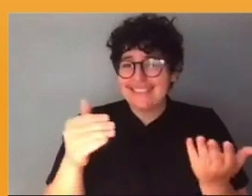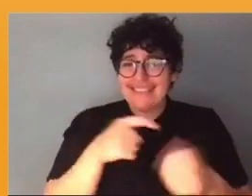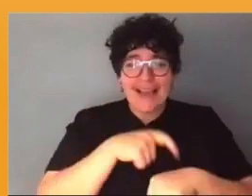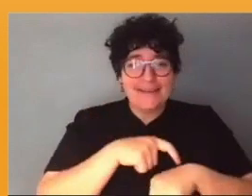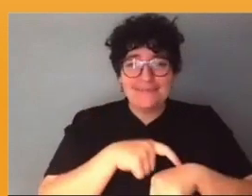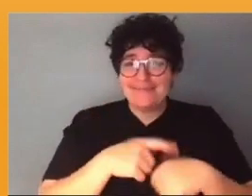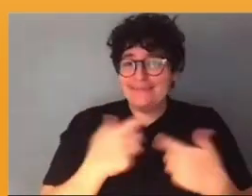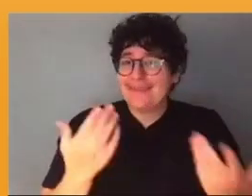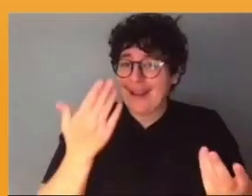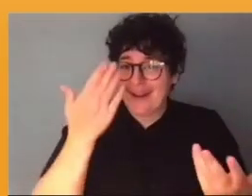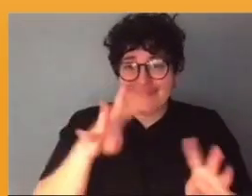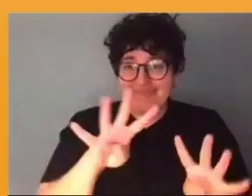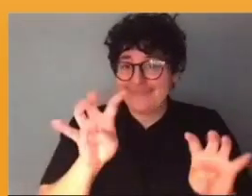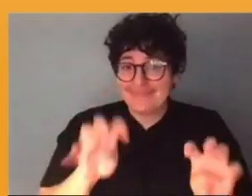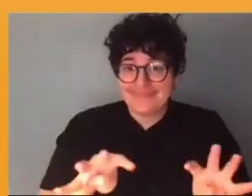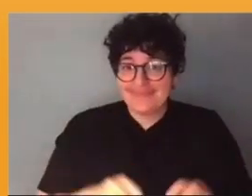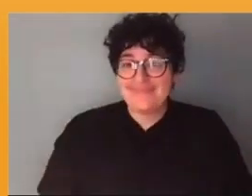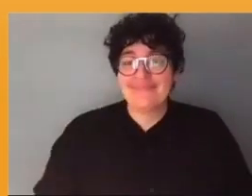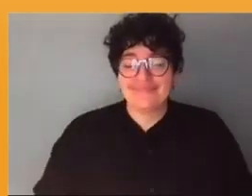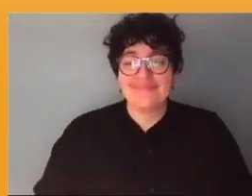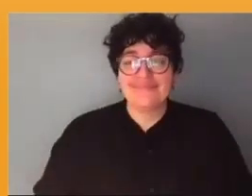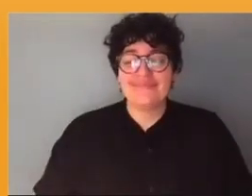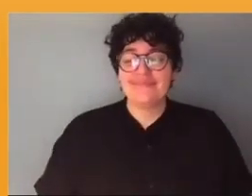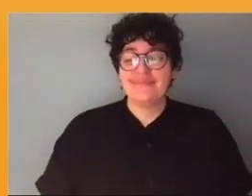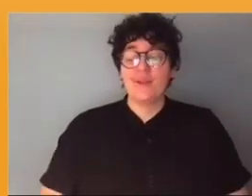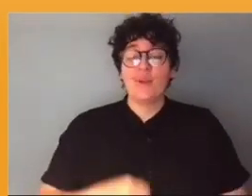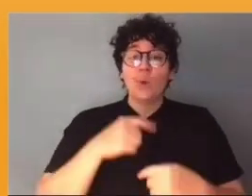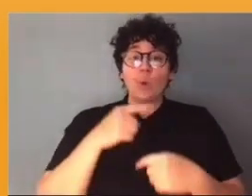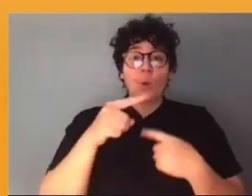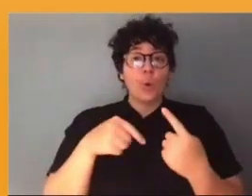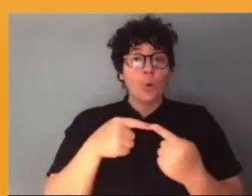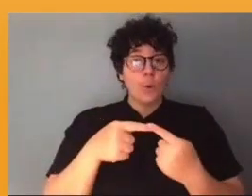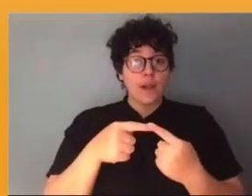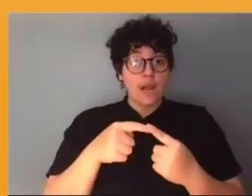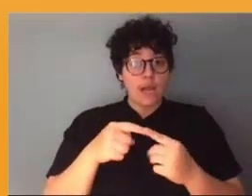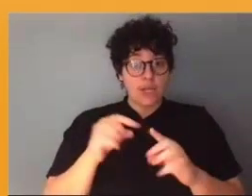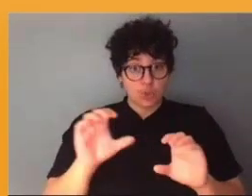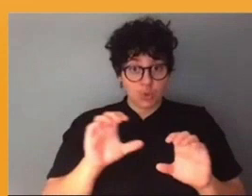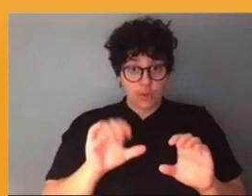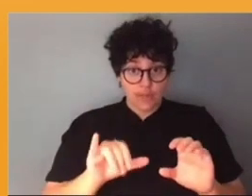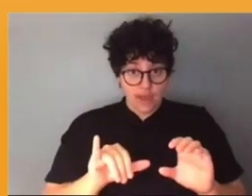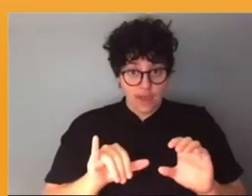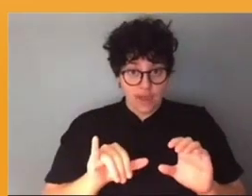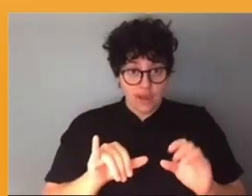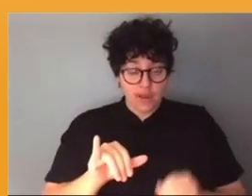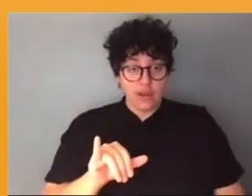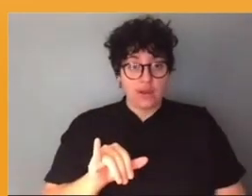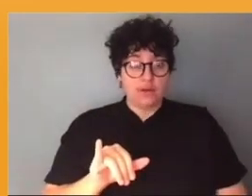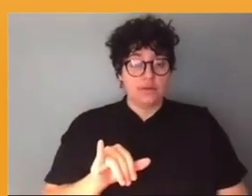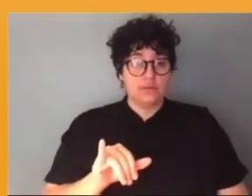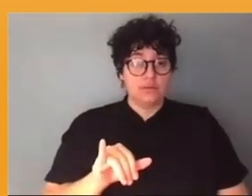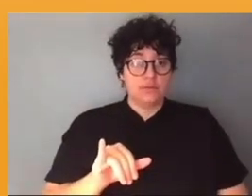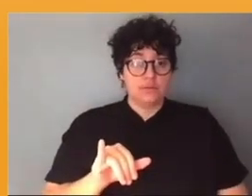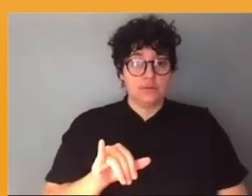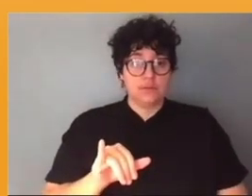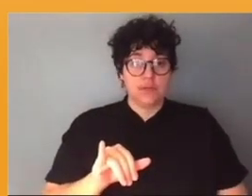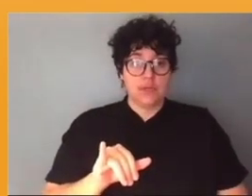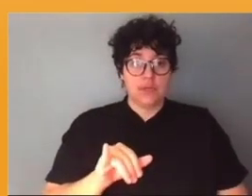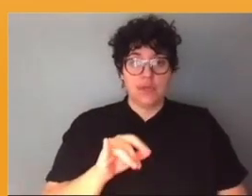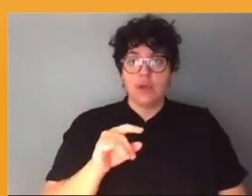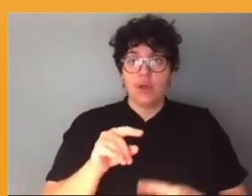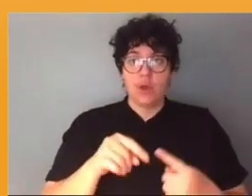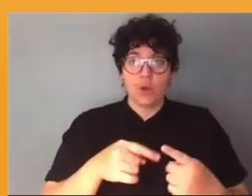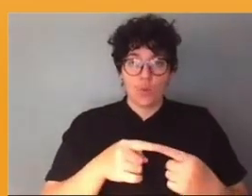but when I do that, and when I play the music to